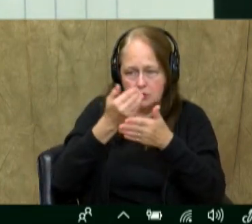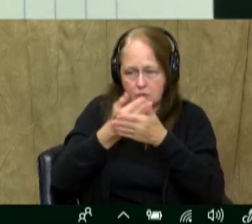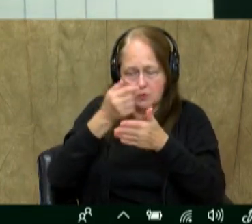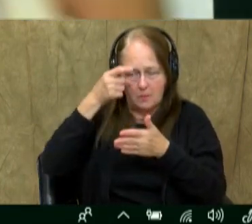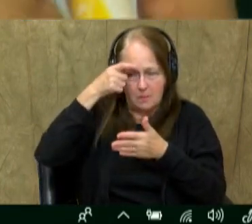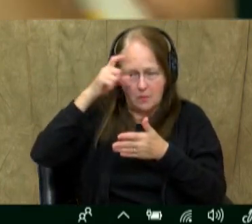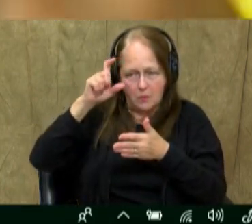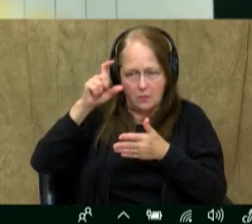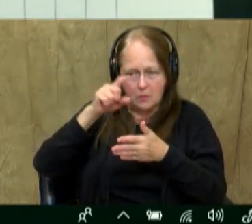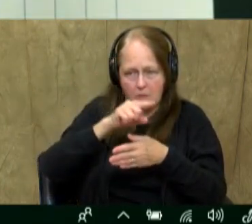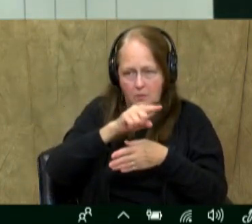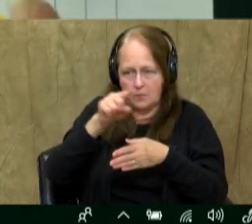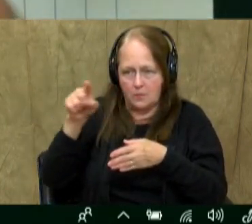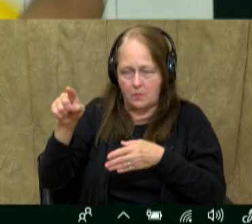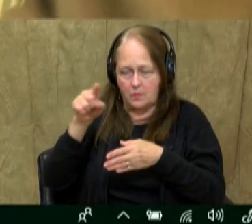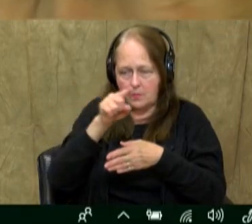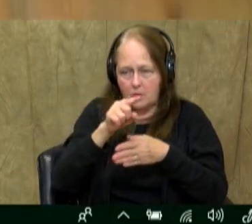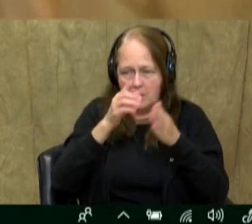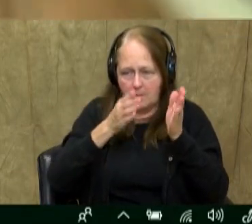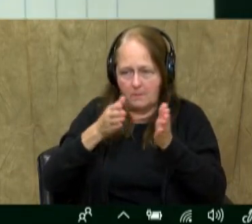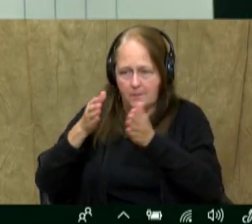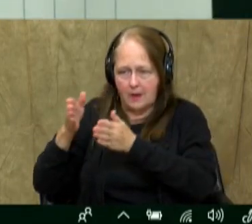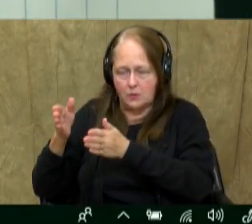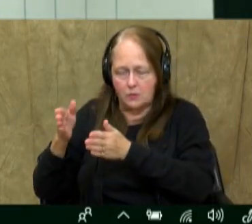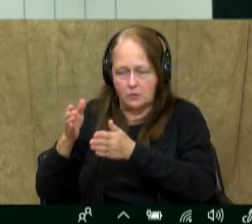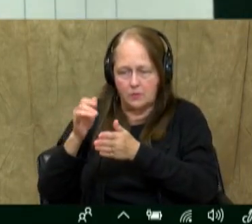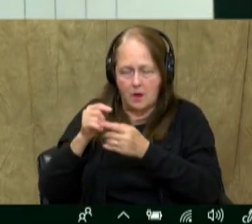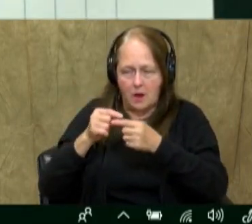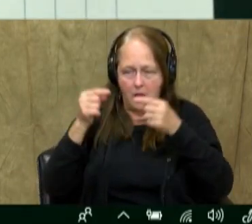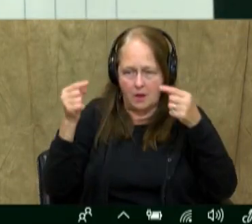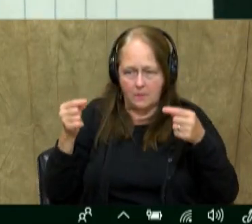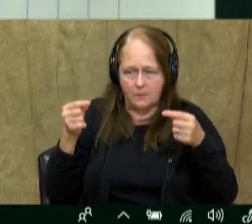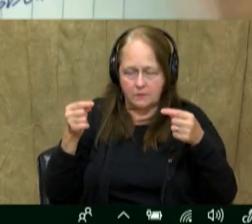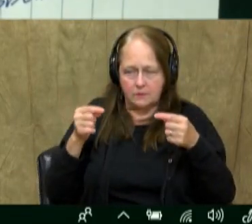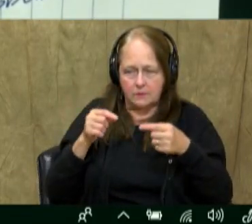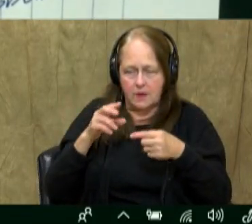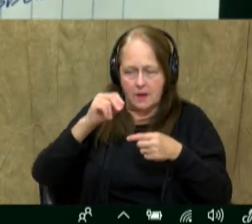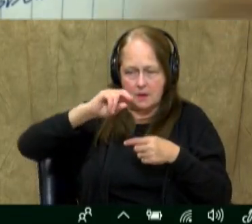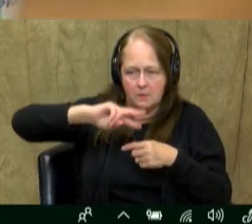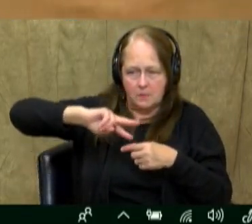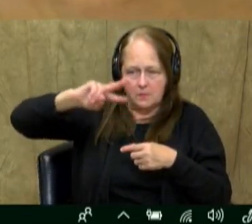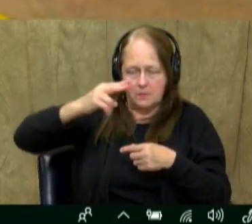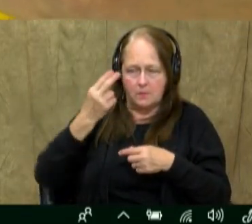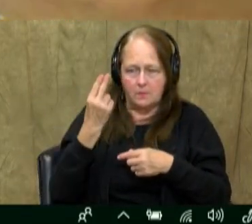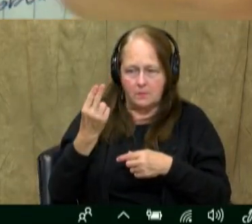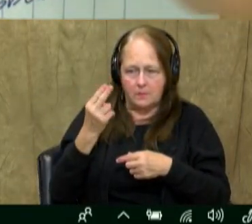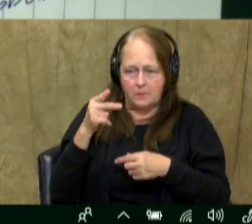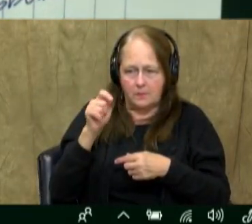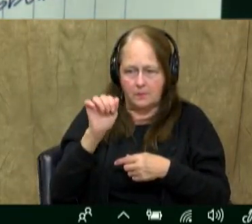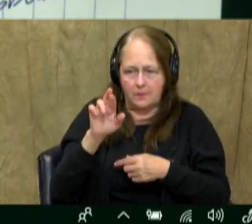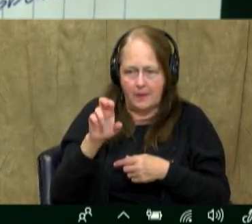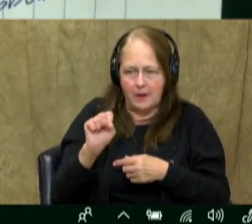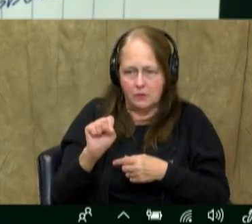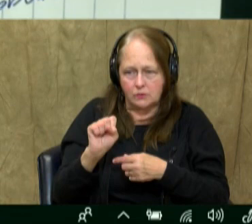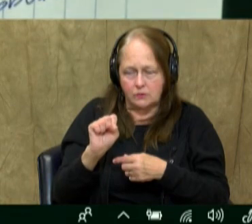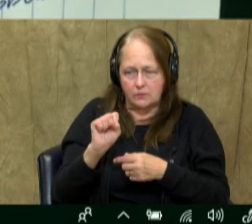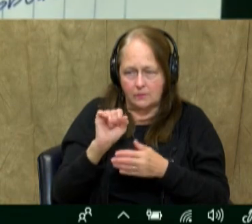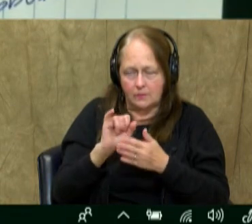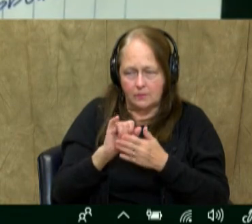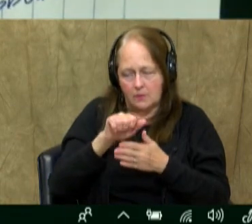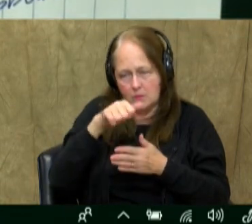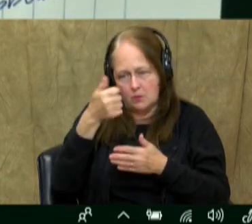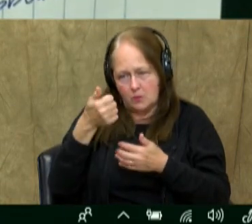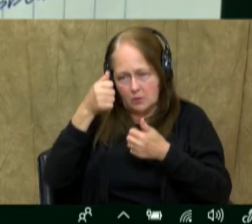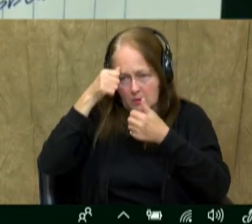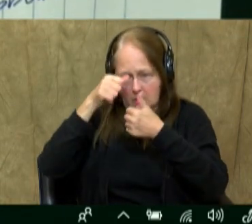moon and then work the pattern out where you're going opposite in pairs. So new moon, we have no lit portion. Another thing